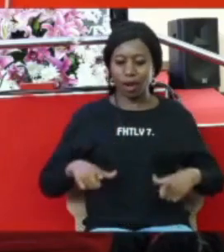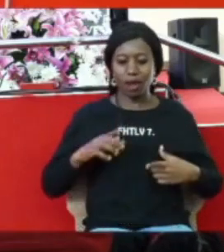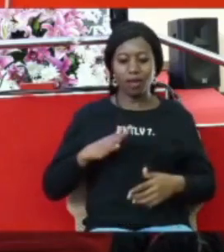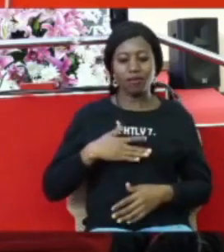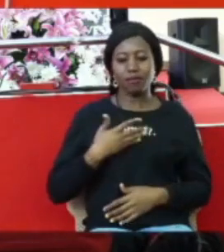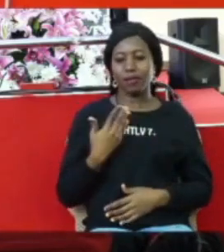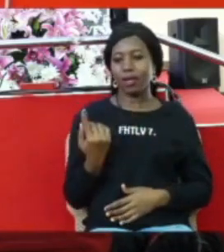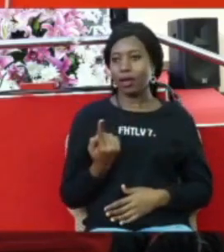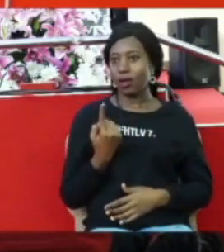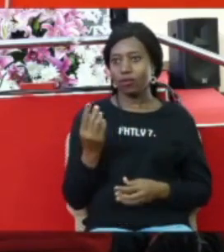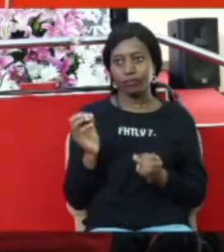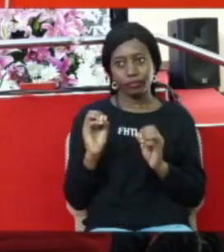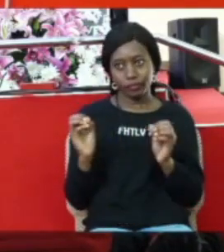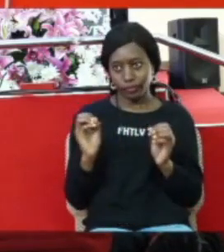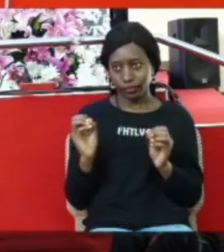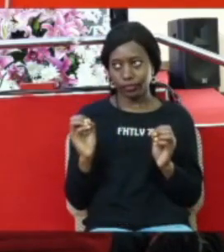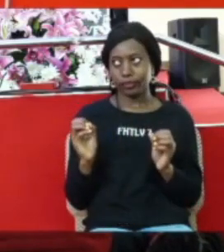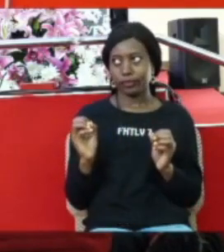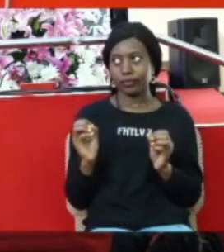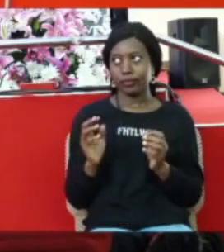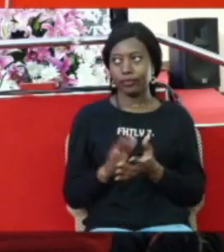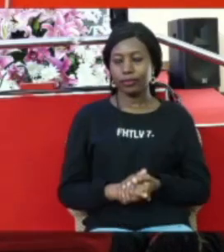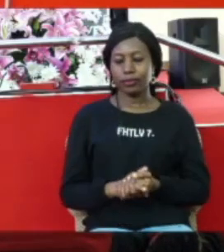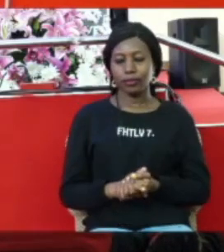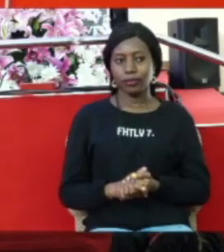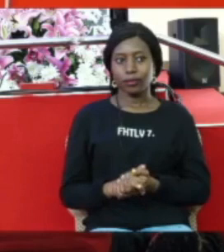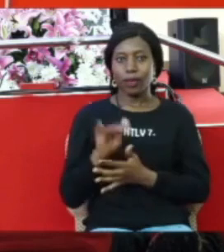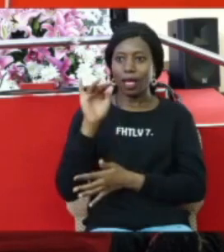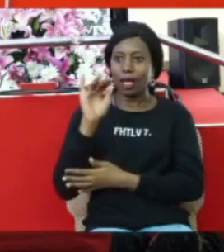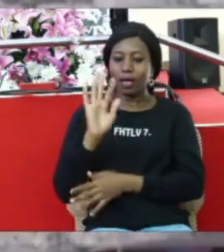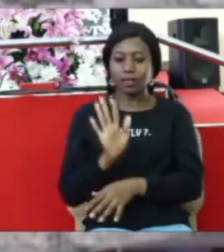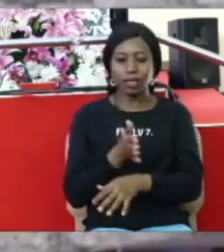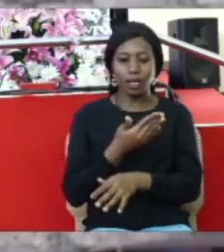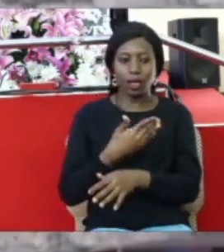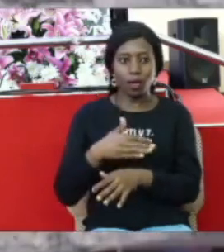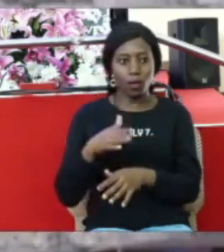And we will get that next time. I want to ask the choir to come and help me.